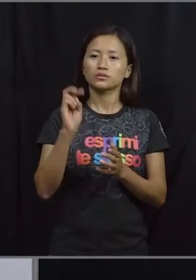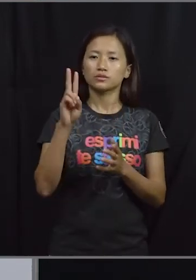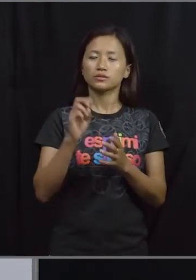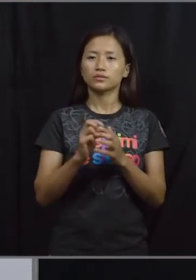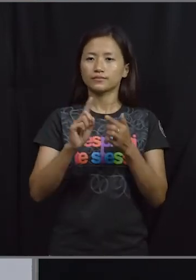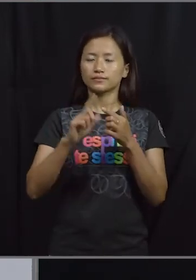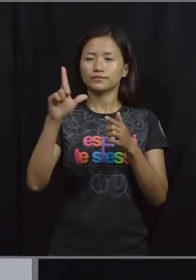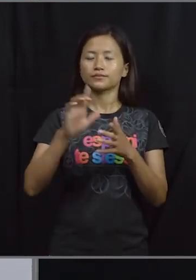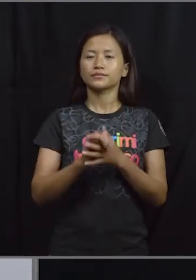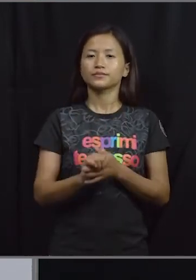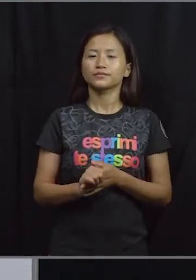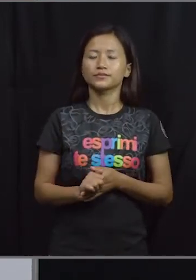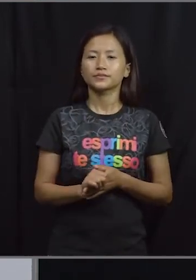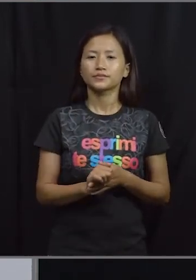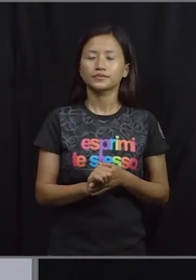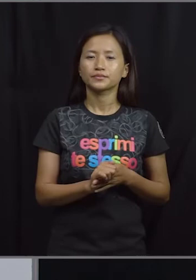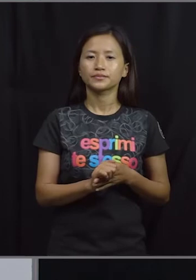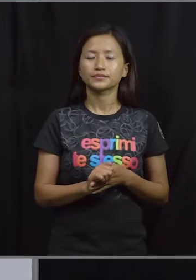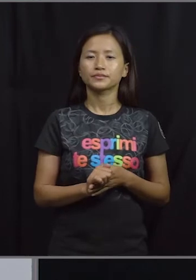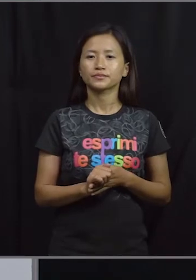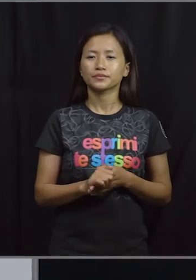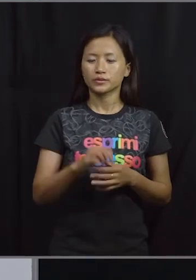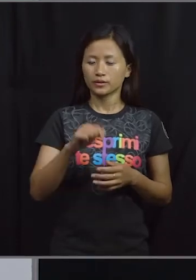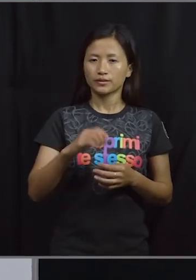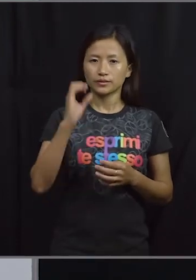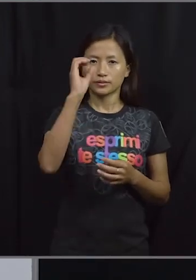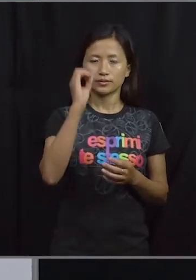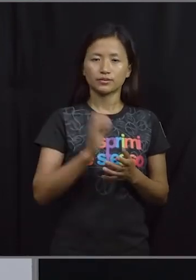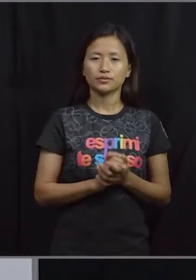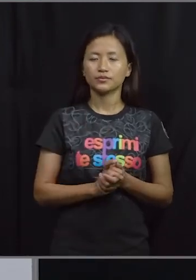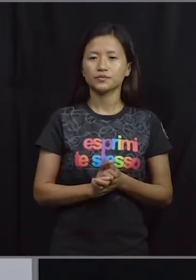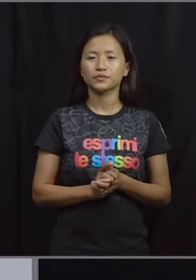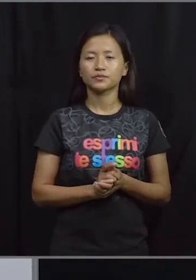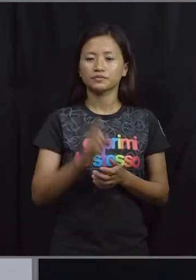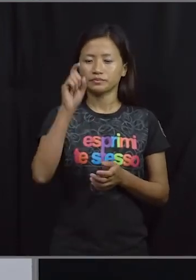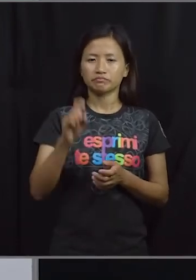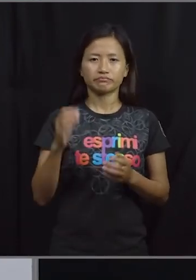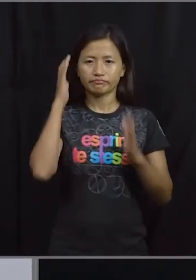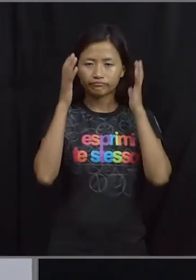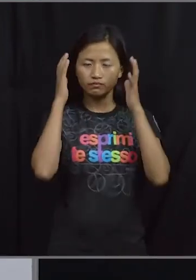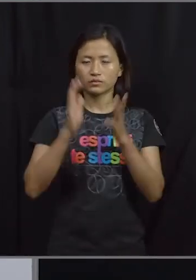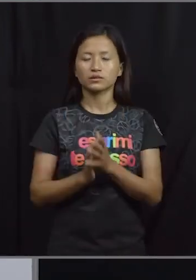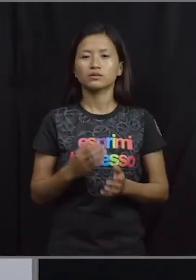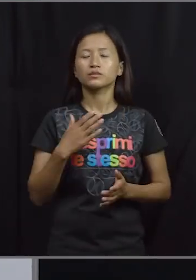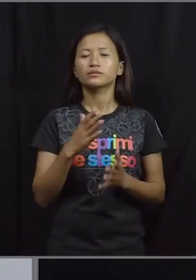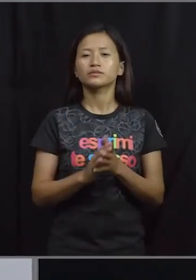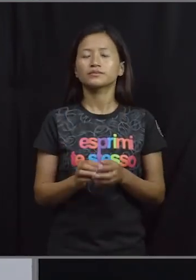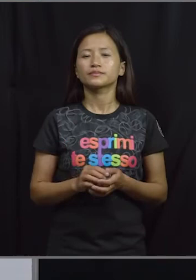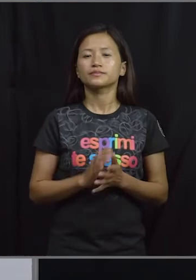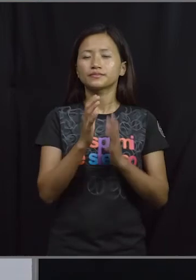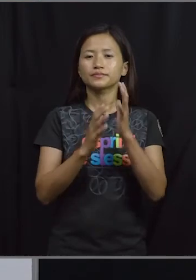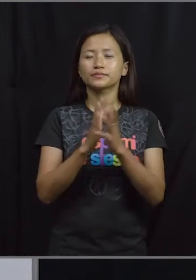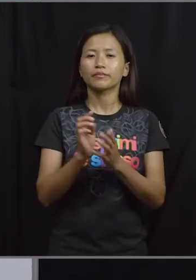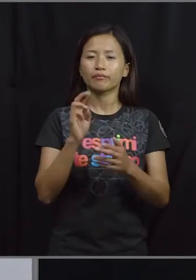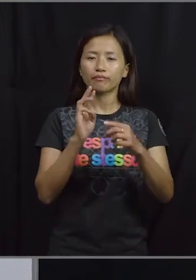elements. Change the sign of these two elements. Here it is 0, so no need to worry about the sign, and here +4, so